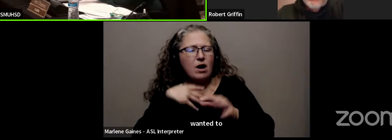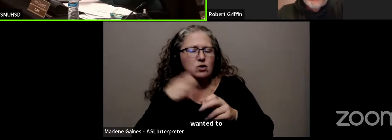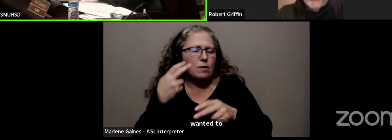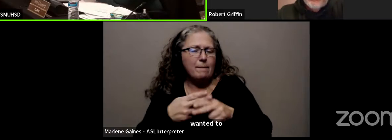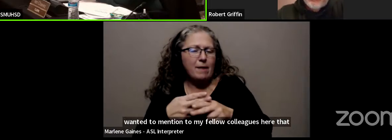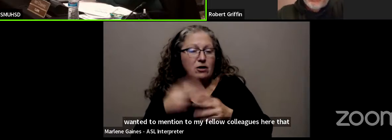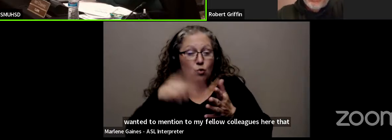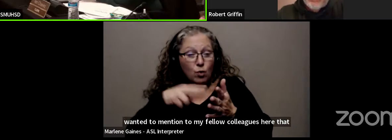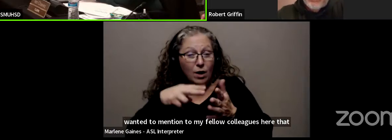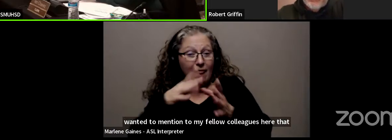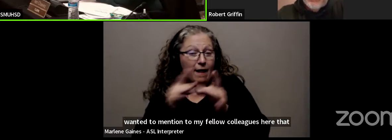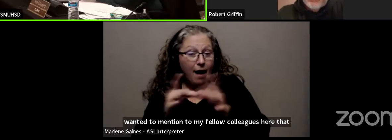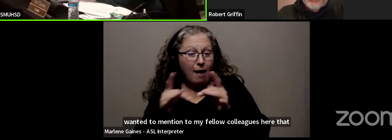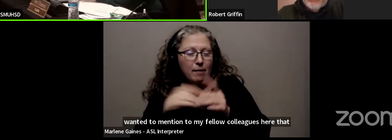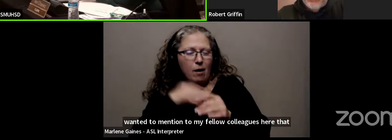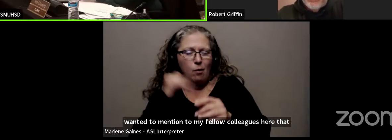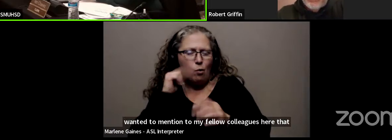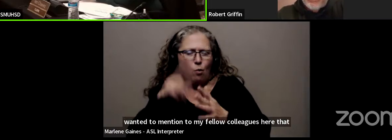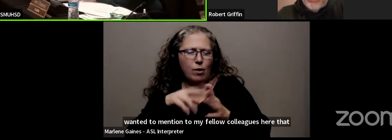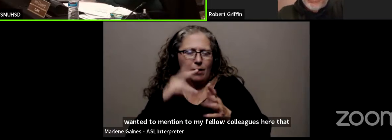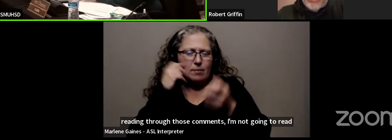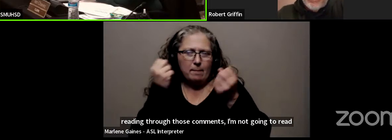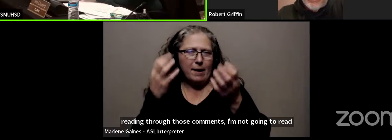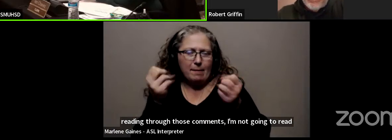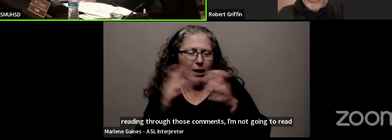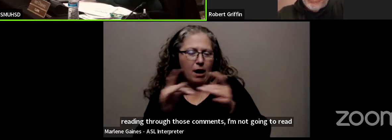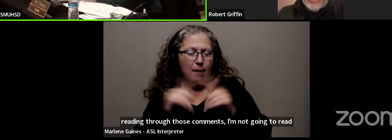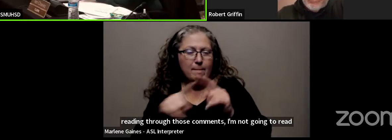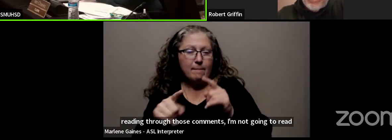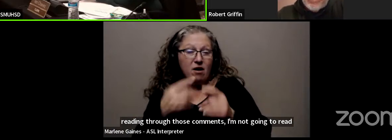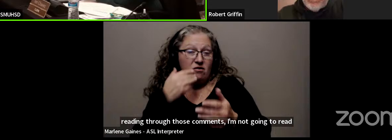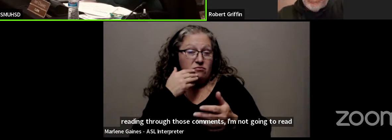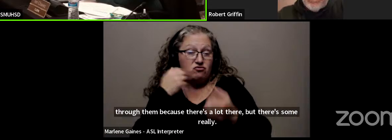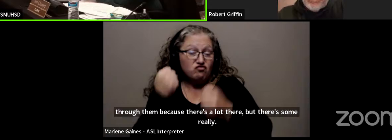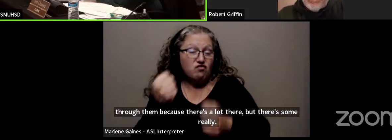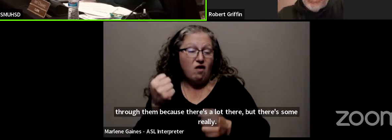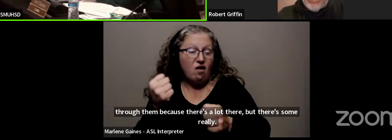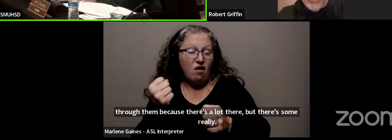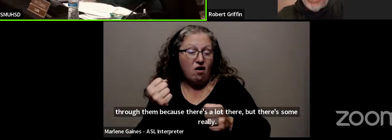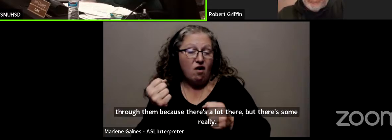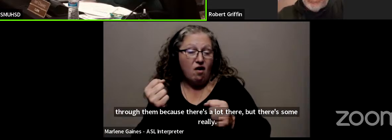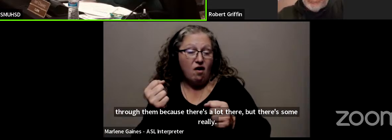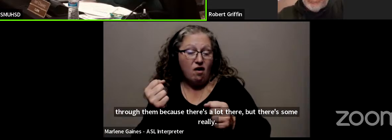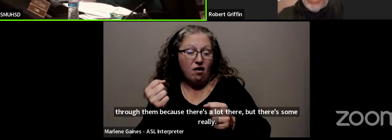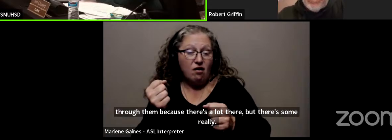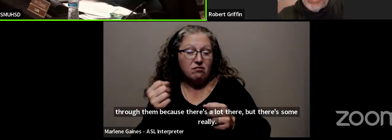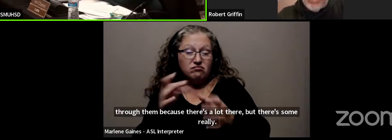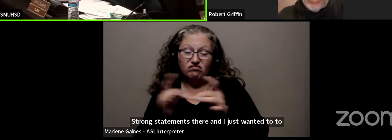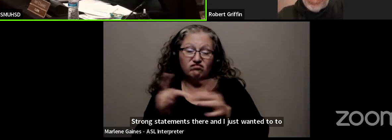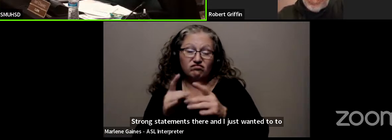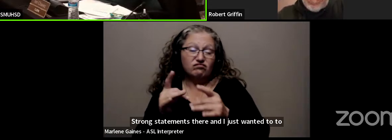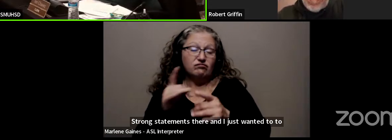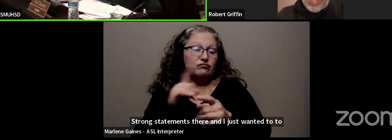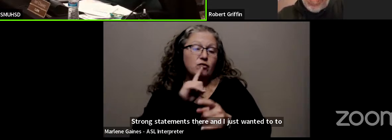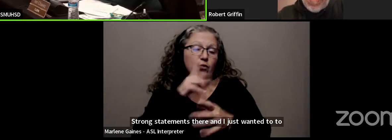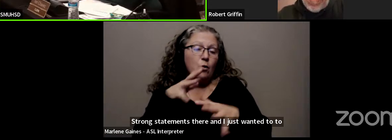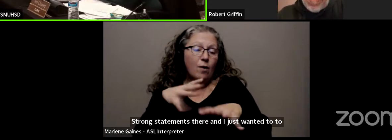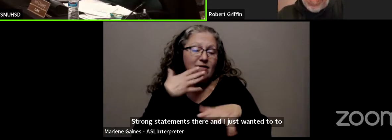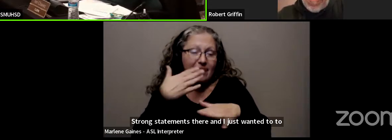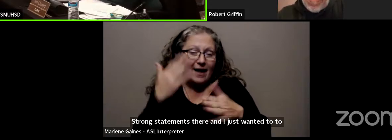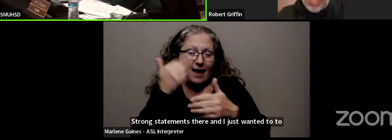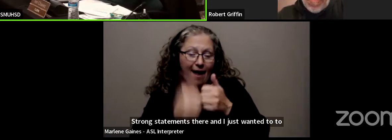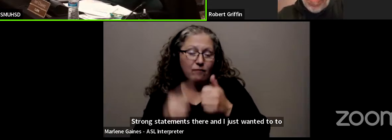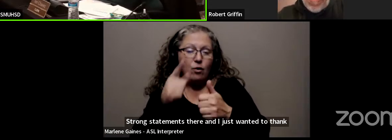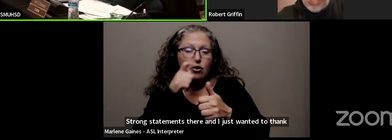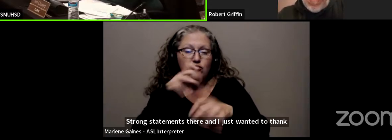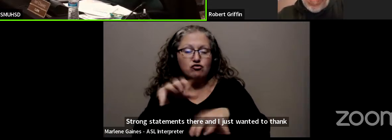going to read through them because there's a lot there, but there's some really strong statements there. And I just wanted to thank everybody who took the time